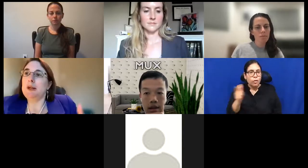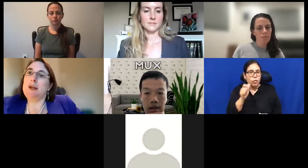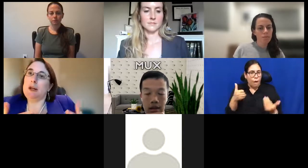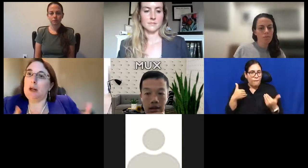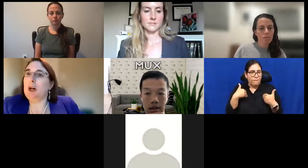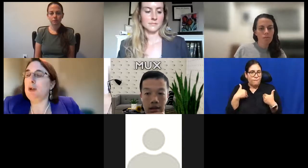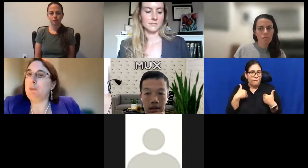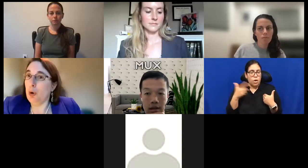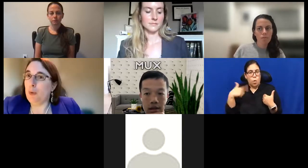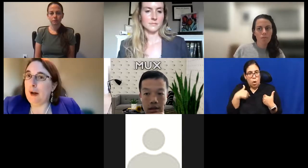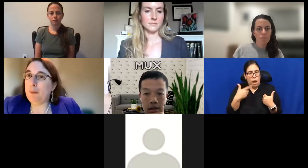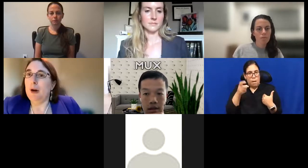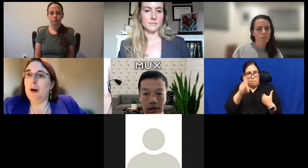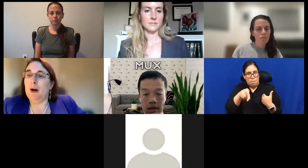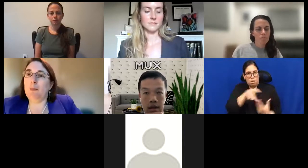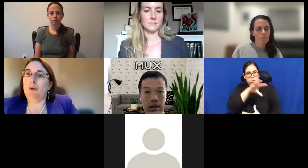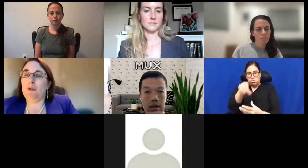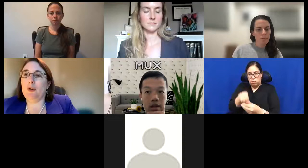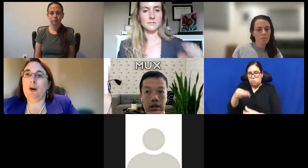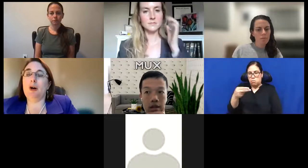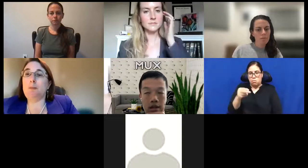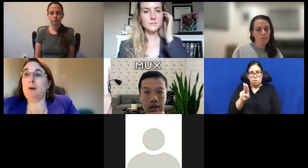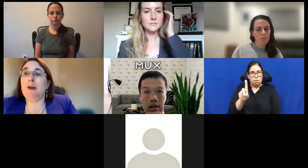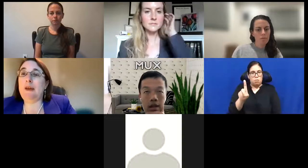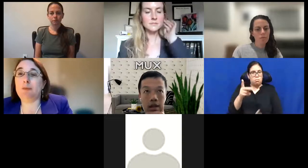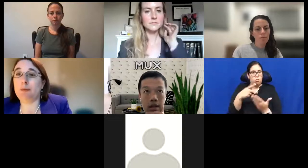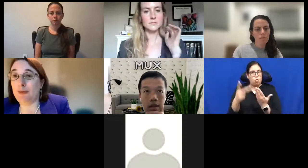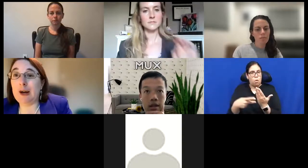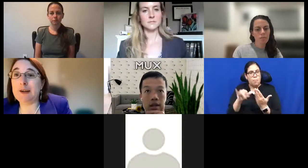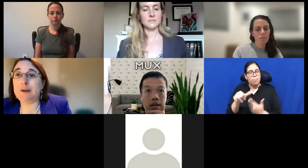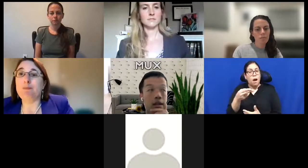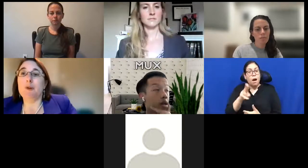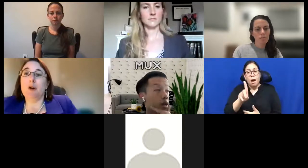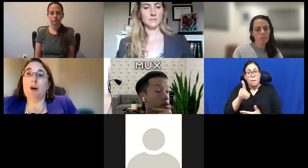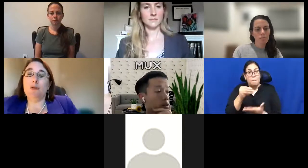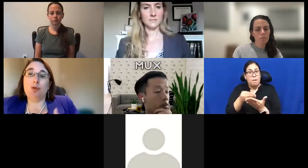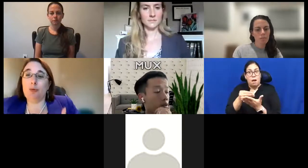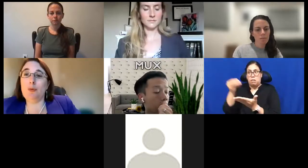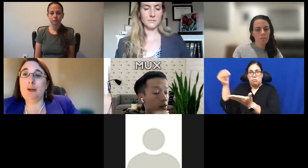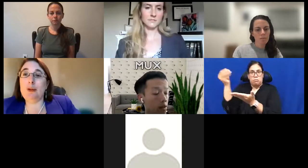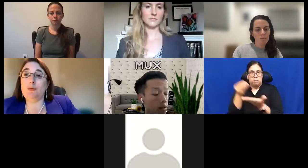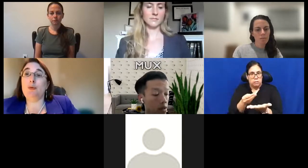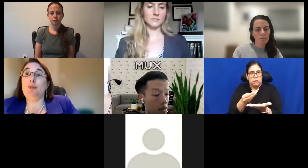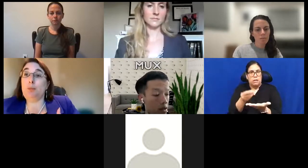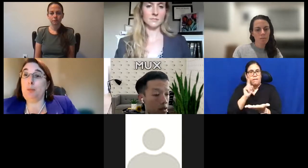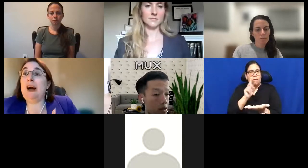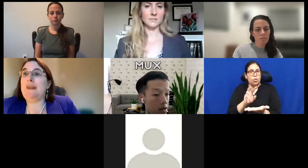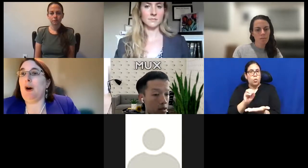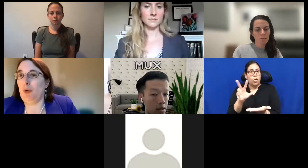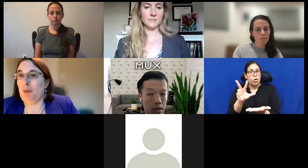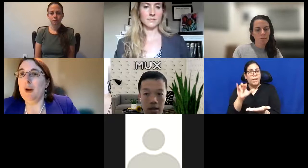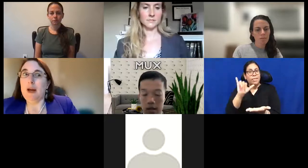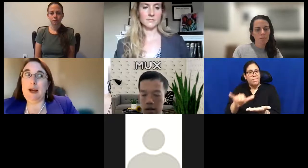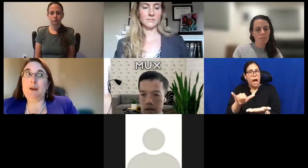be in a HUD program. The HUD money that's provided, the 203, is for you to buy